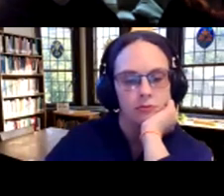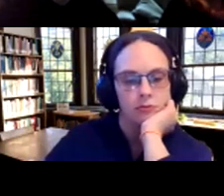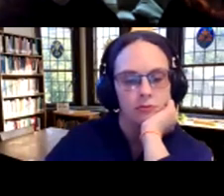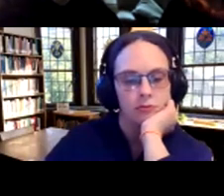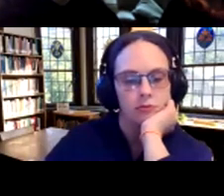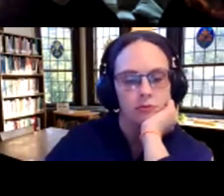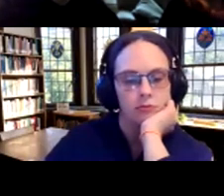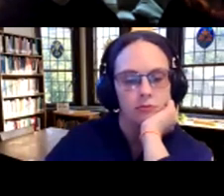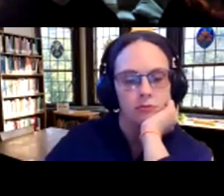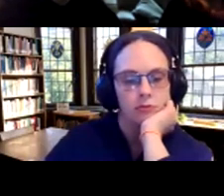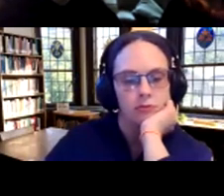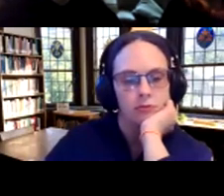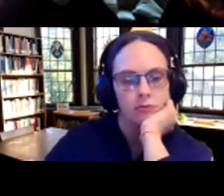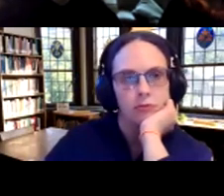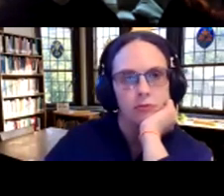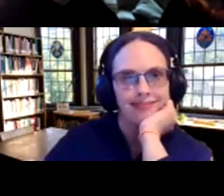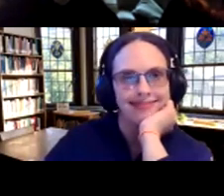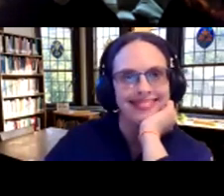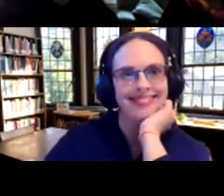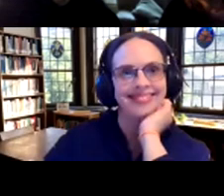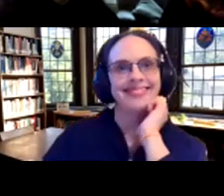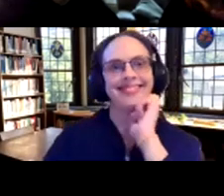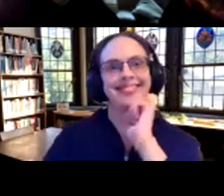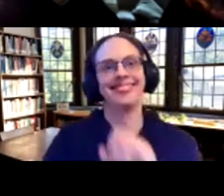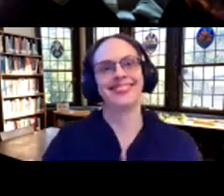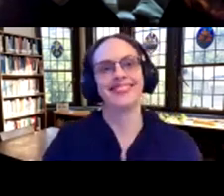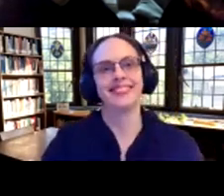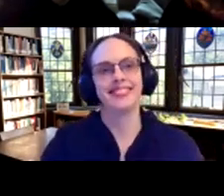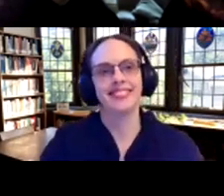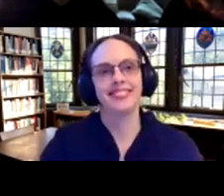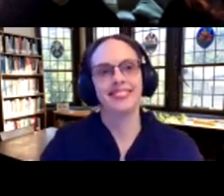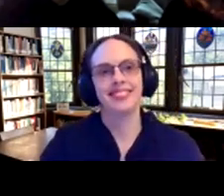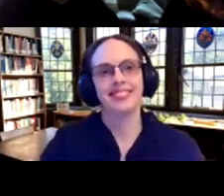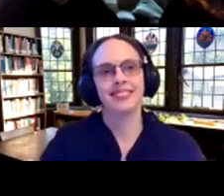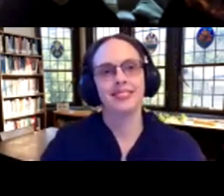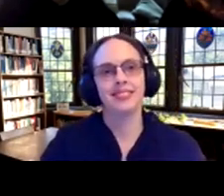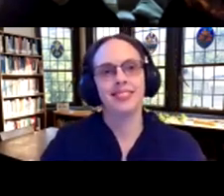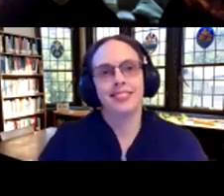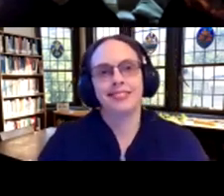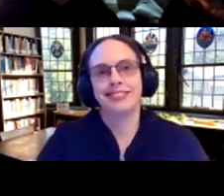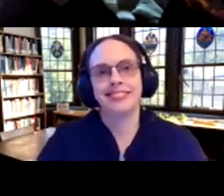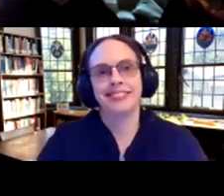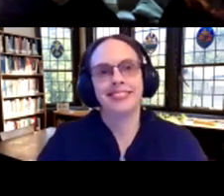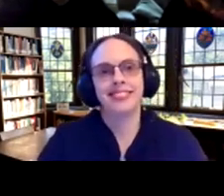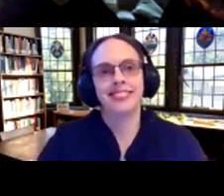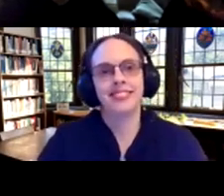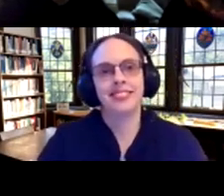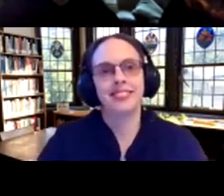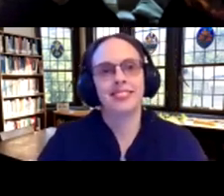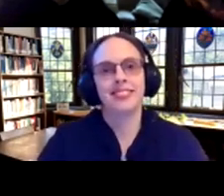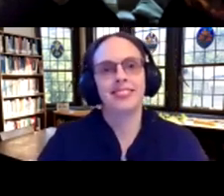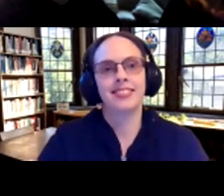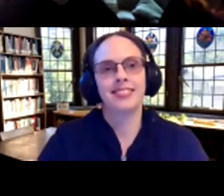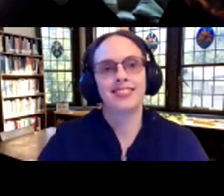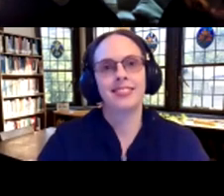Unless maybe someone else knows. I mean, Mindy or some of you know more Rochester history than I do. Anyone